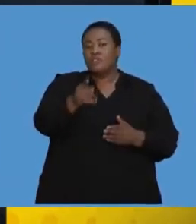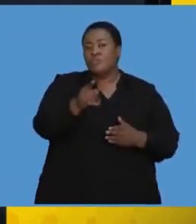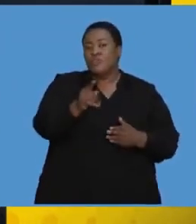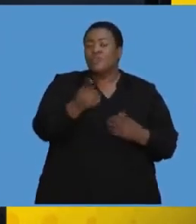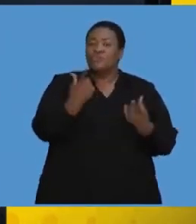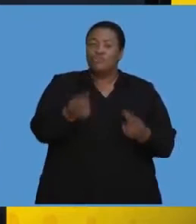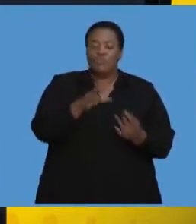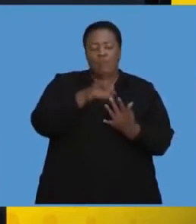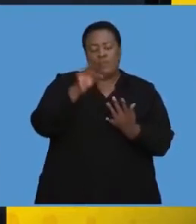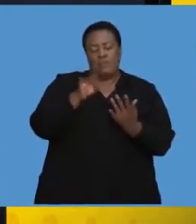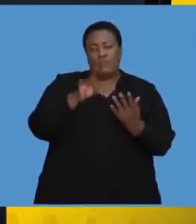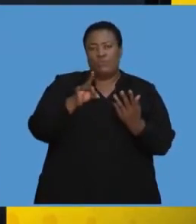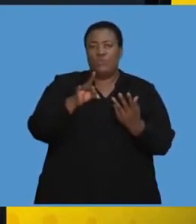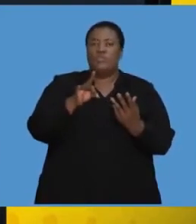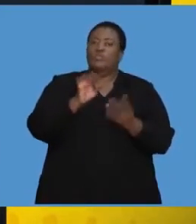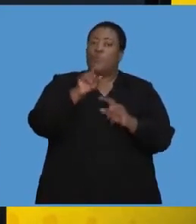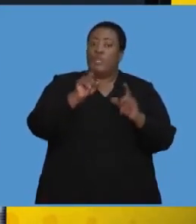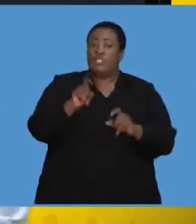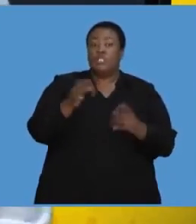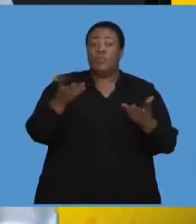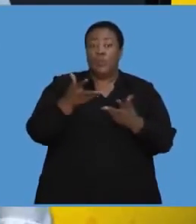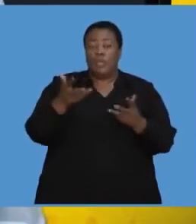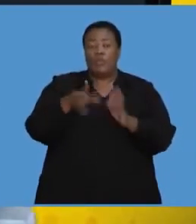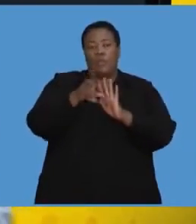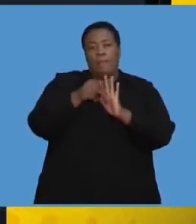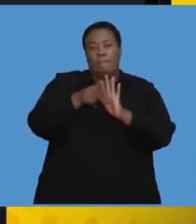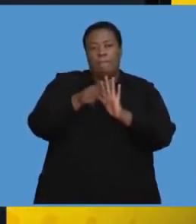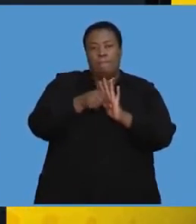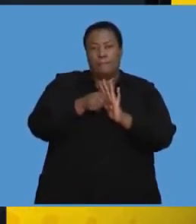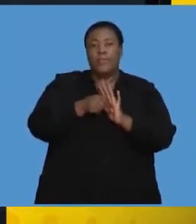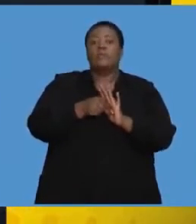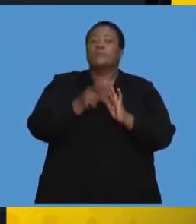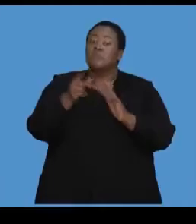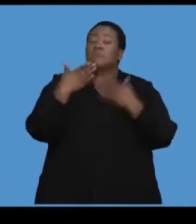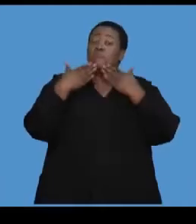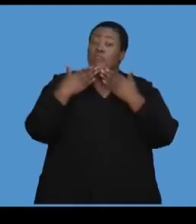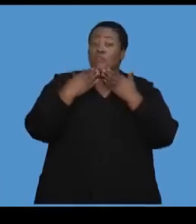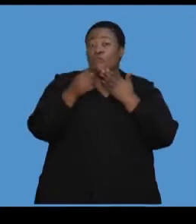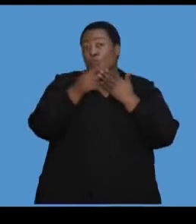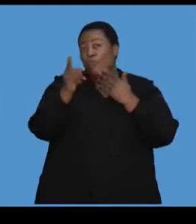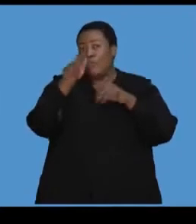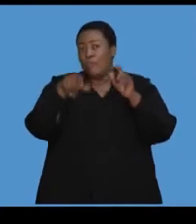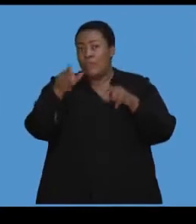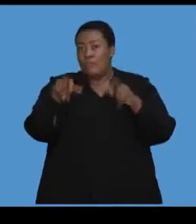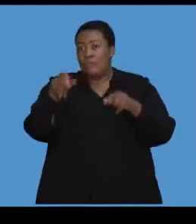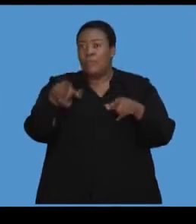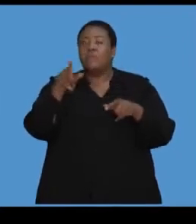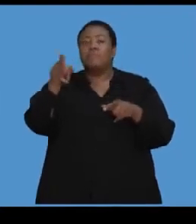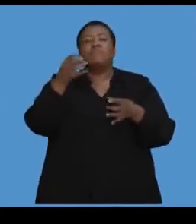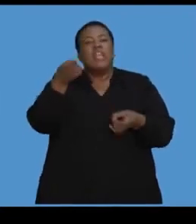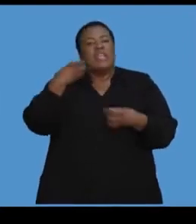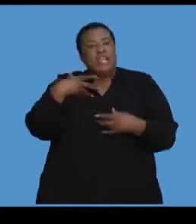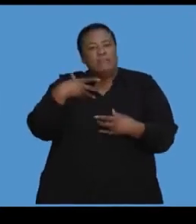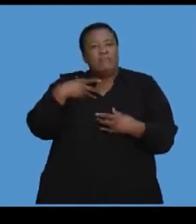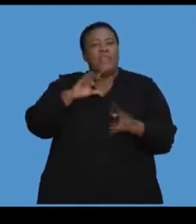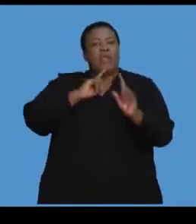do the multiple choice questions on the app. And thank you so much to all those that have managed to do it and that have given me the responses,